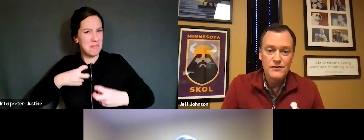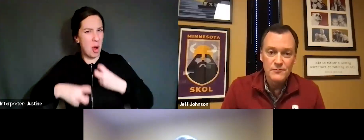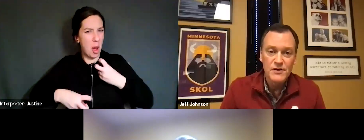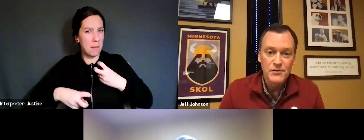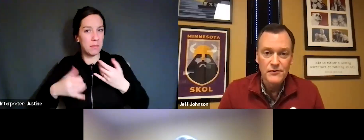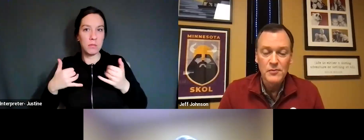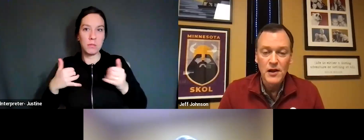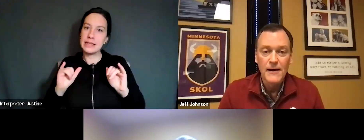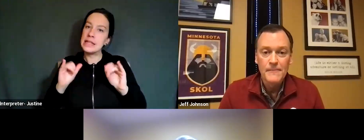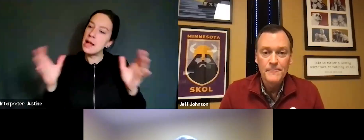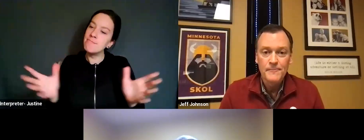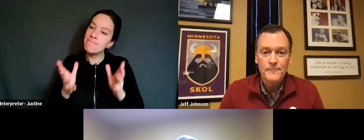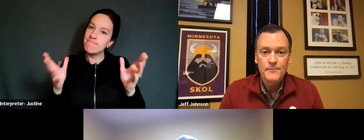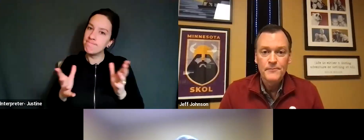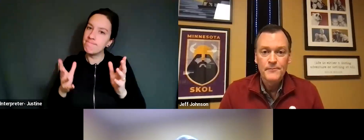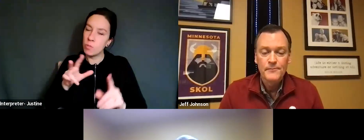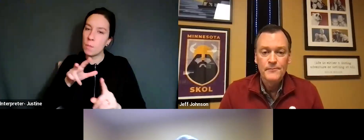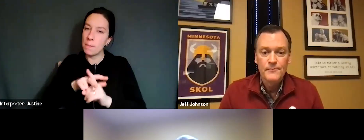still encouraging people to apply.